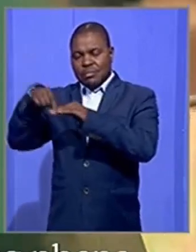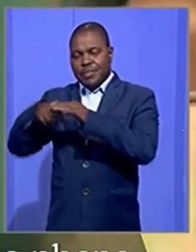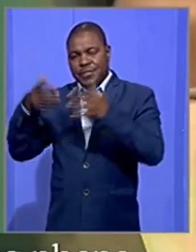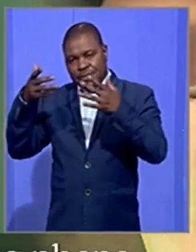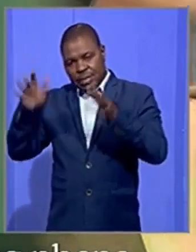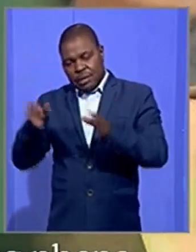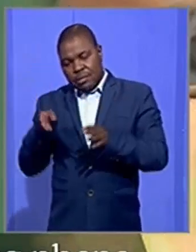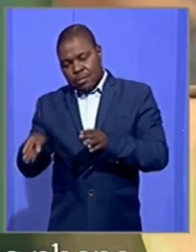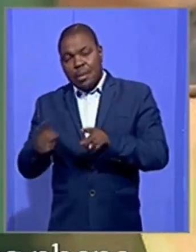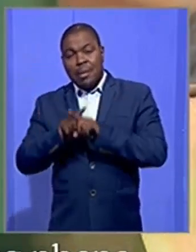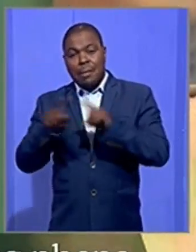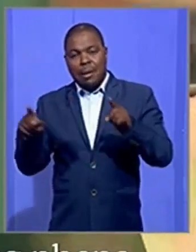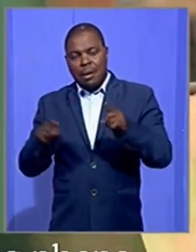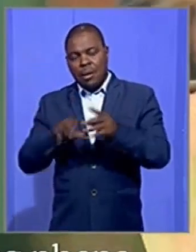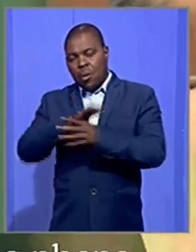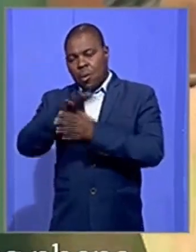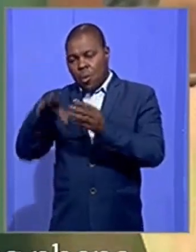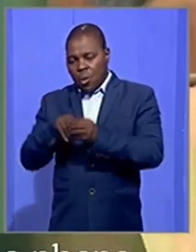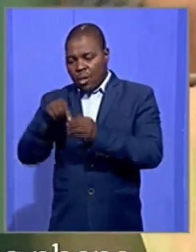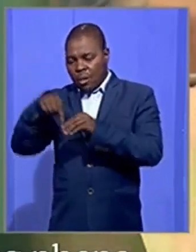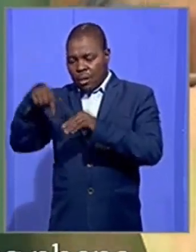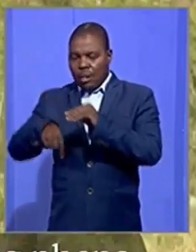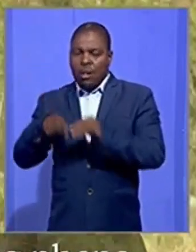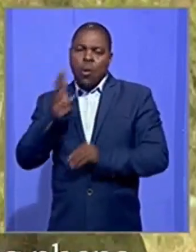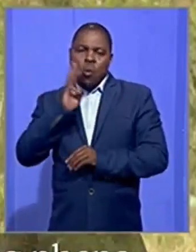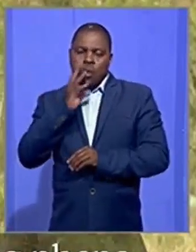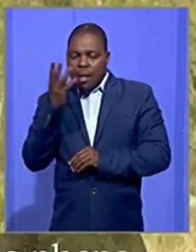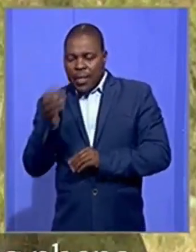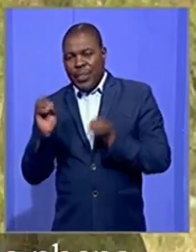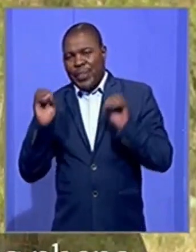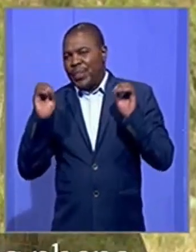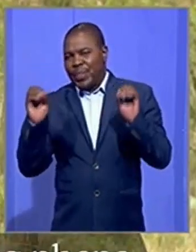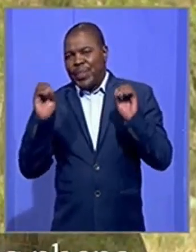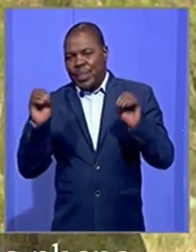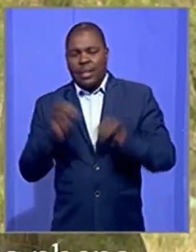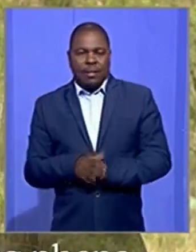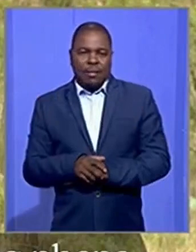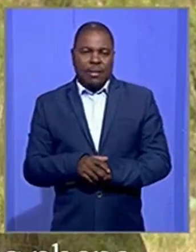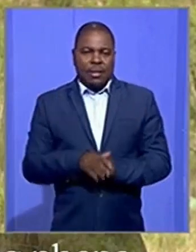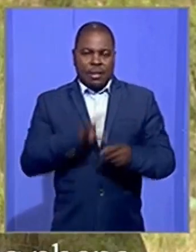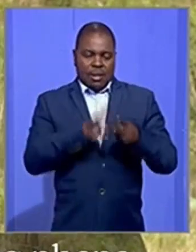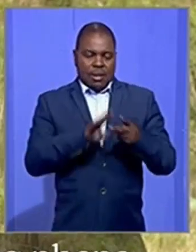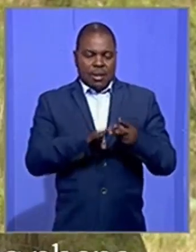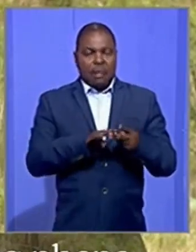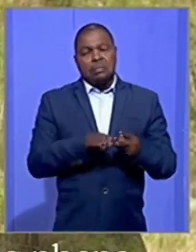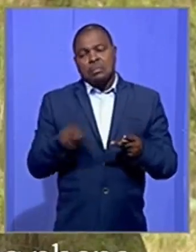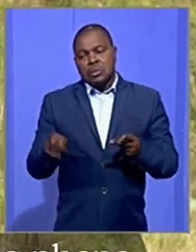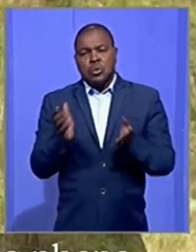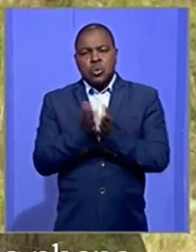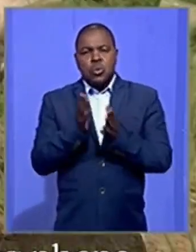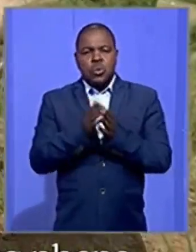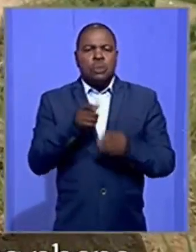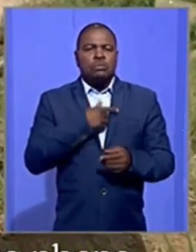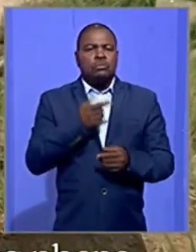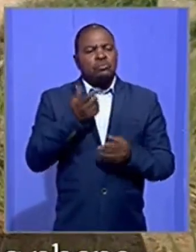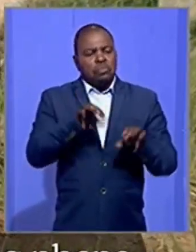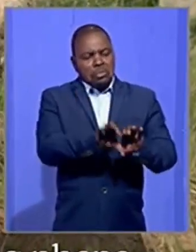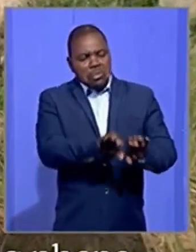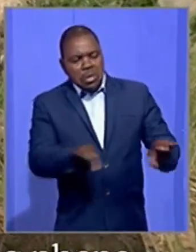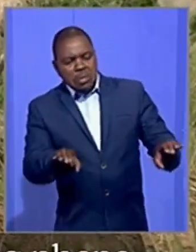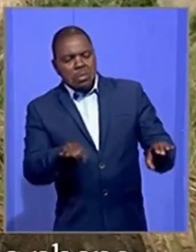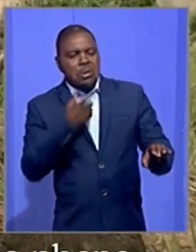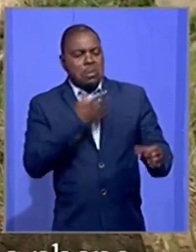mme ga go lefao le mongwe o ntshang metsi. Go be go a fa gangwe le gape sekolo se gelela metsi mo dipeiping tse di tshelelang mo motseng ka